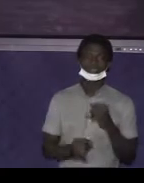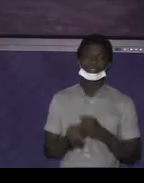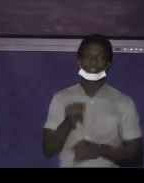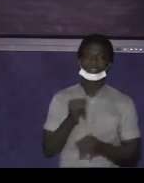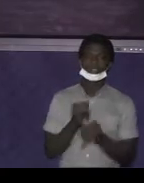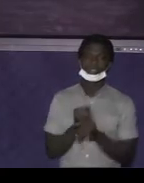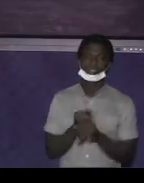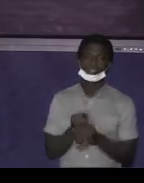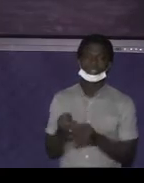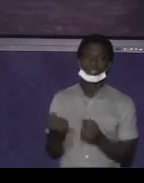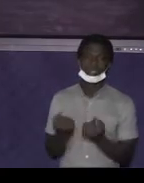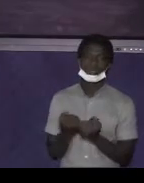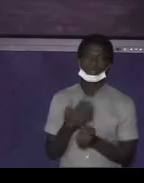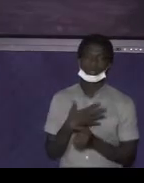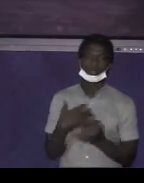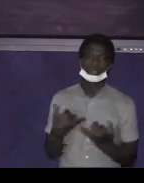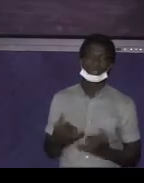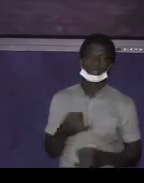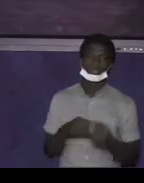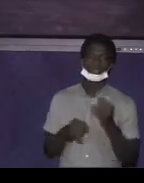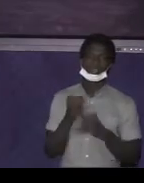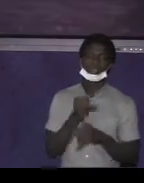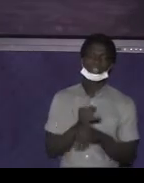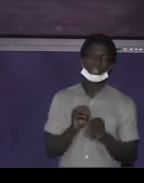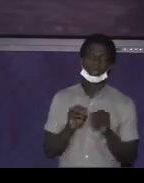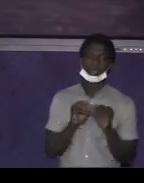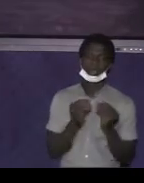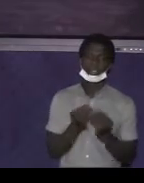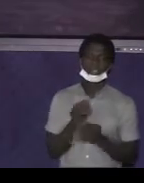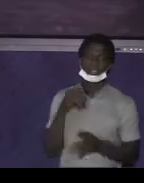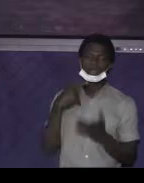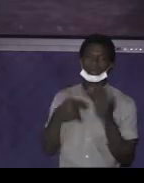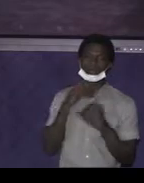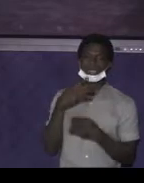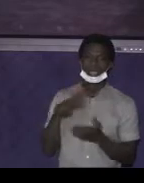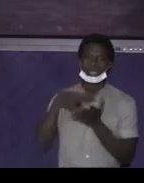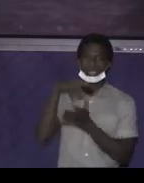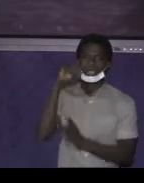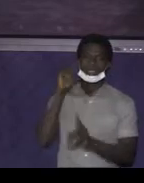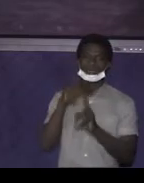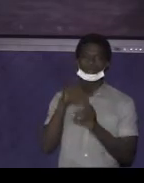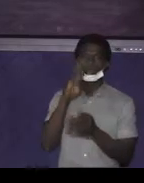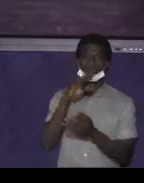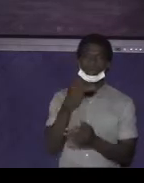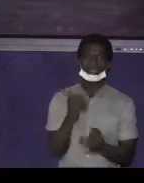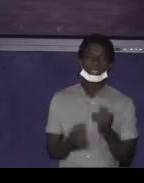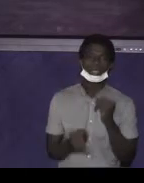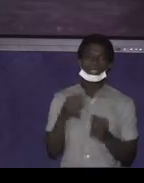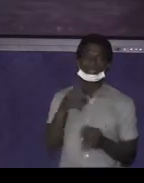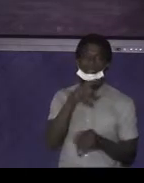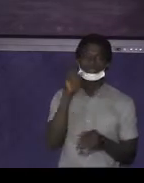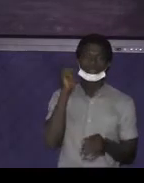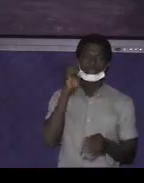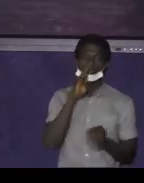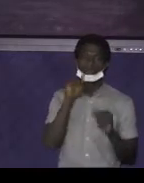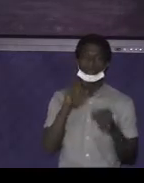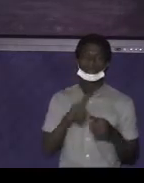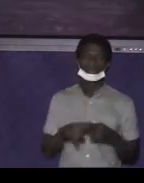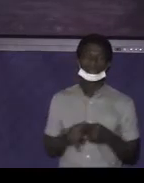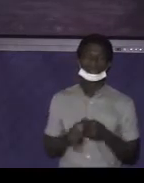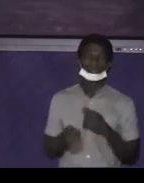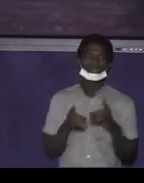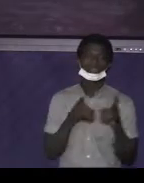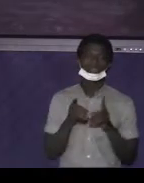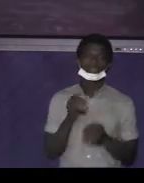conflicts, and this time international organization. So what are the learning objectives? By the end of the lesson, you should be able